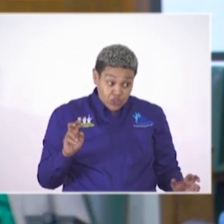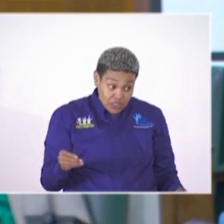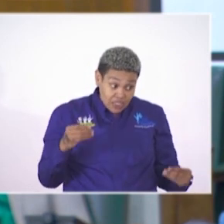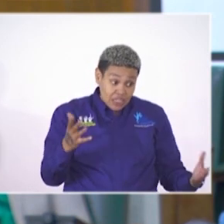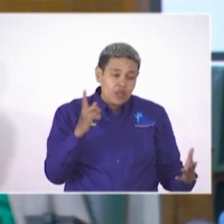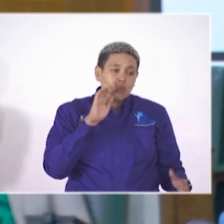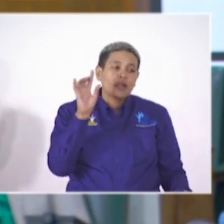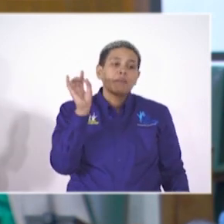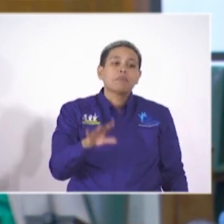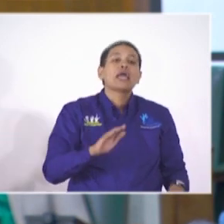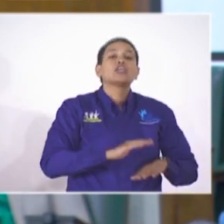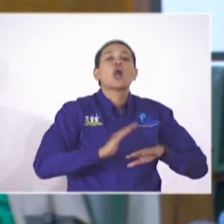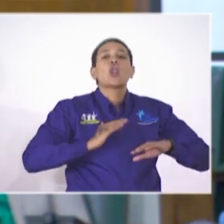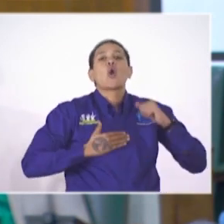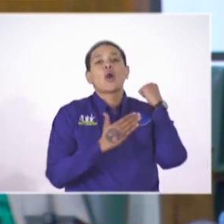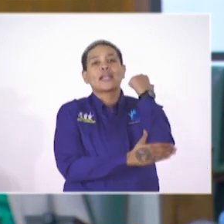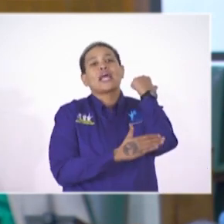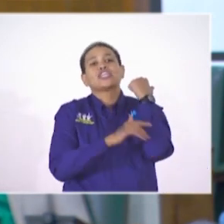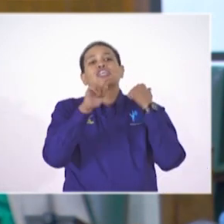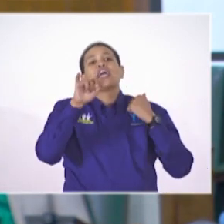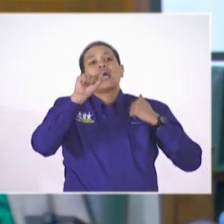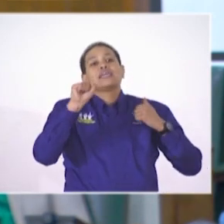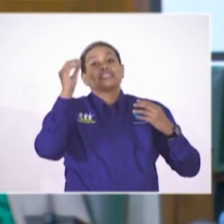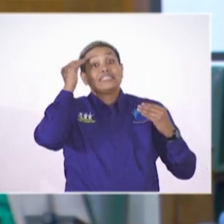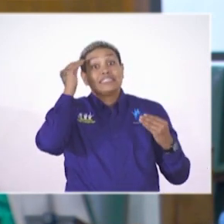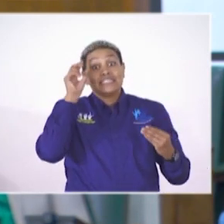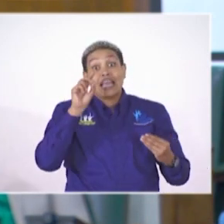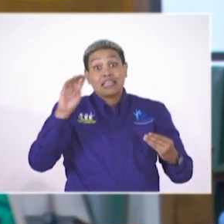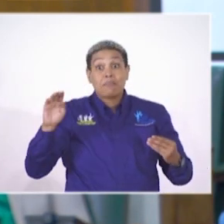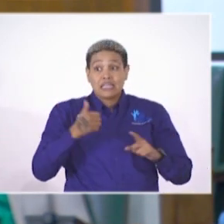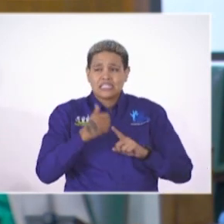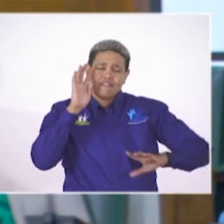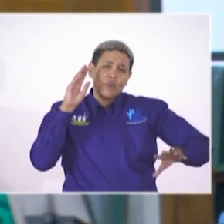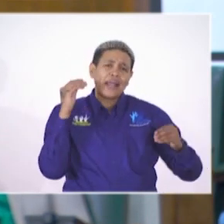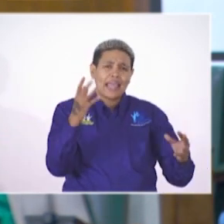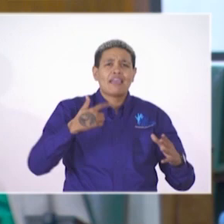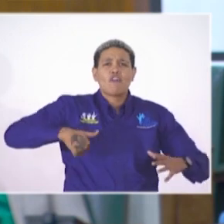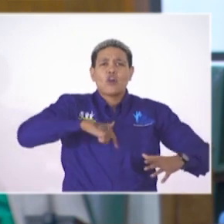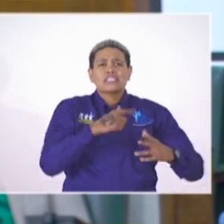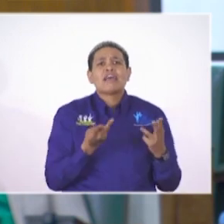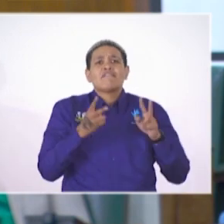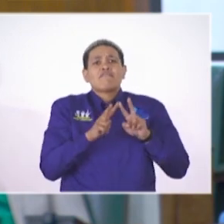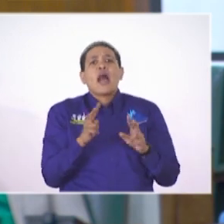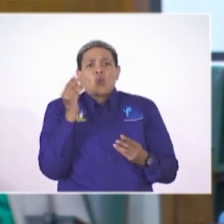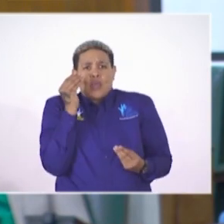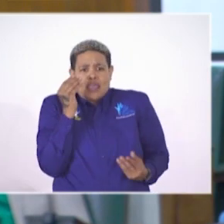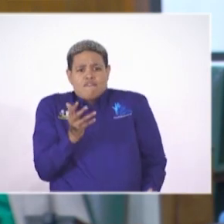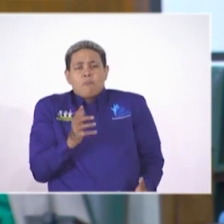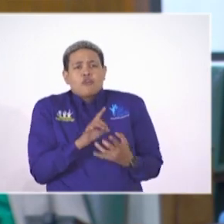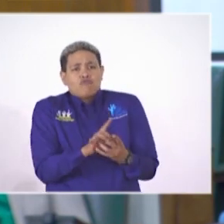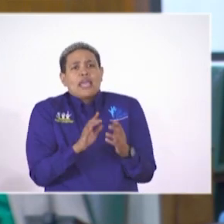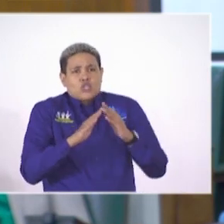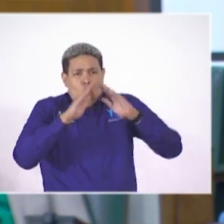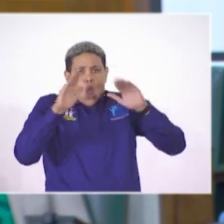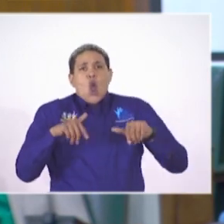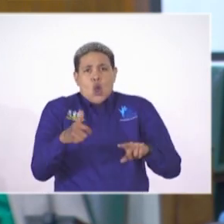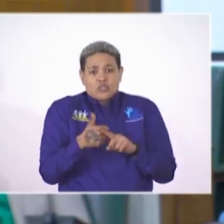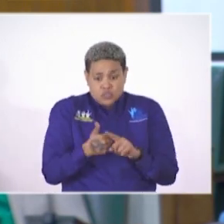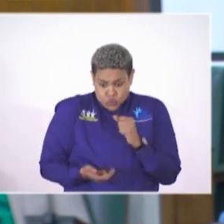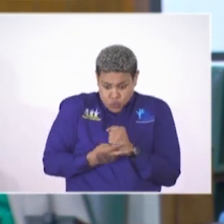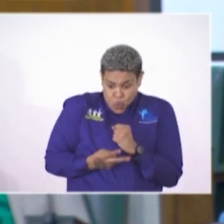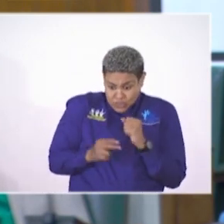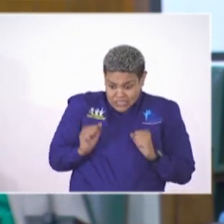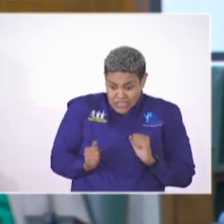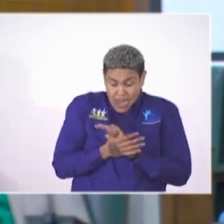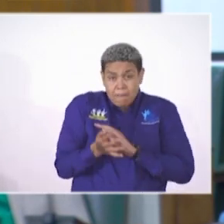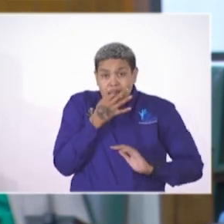be placed on our national GIS database. This will give us valuable information about household storage capacity and